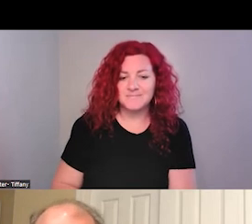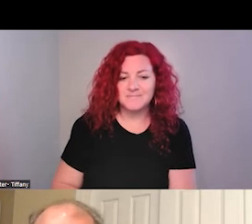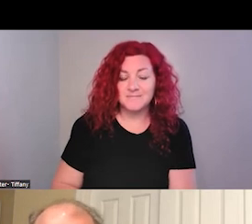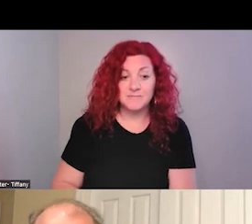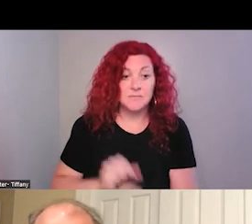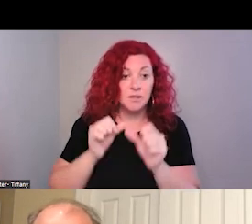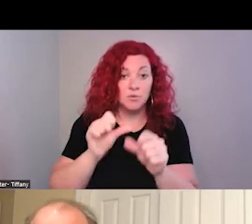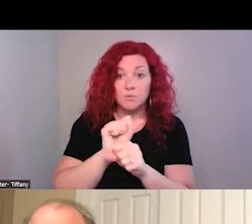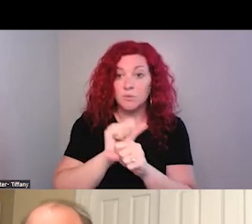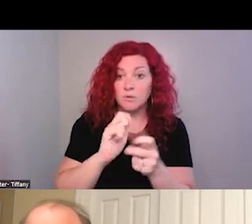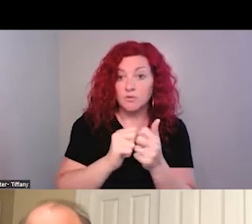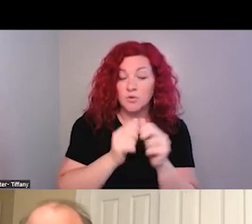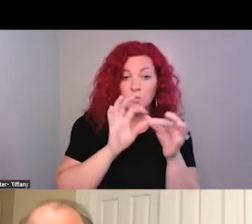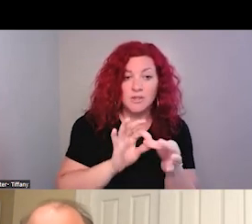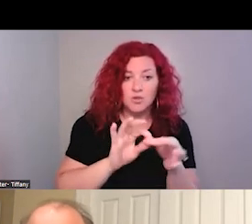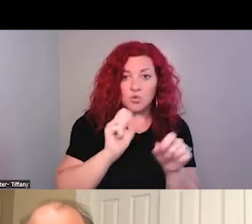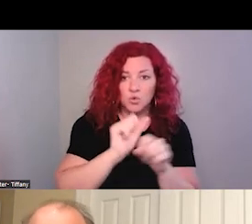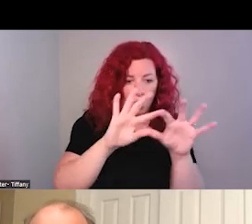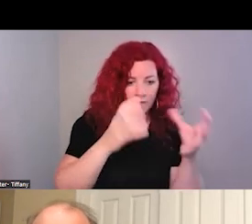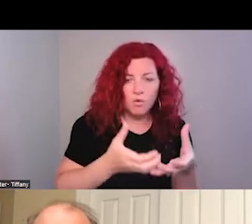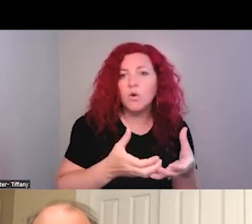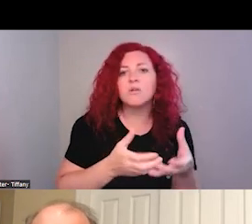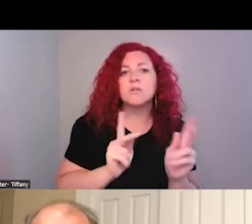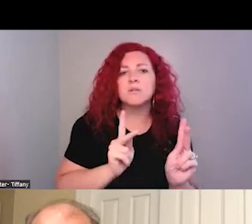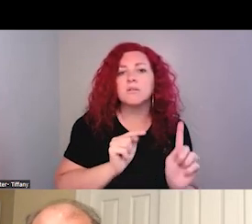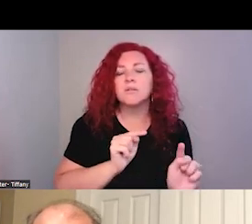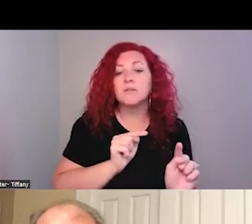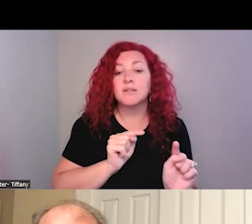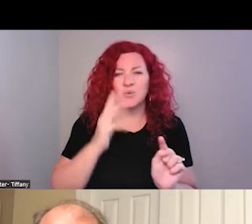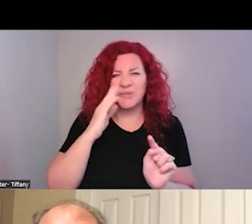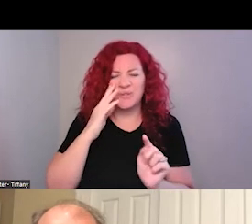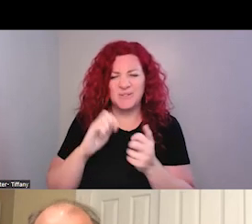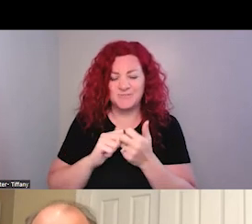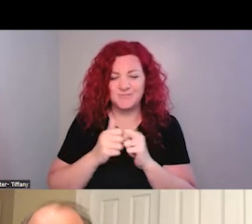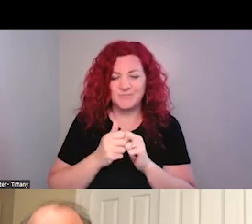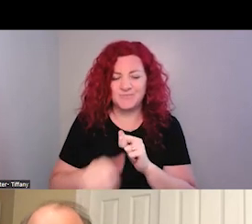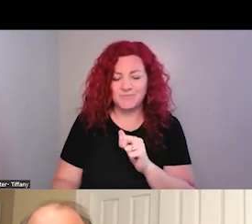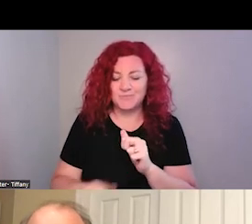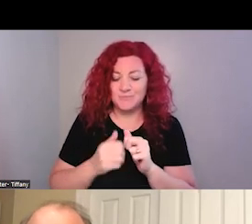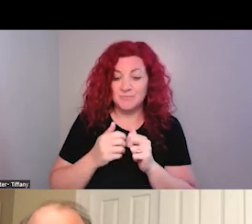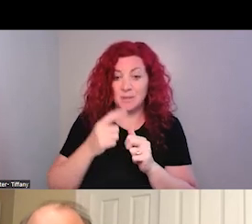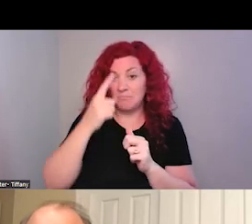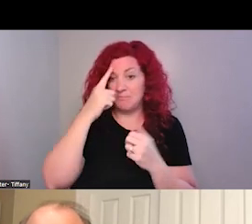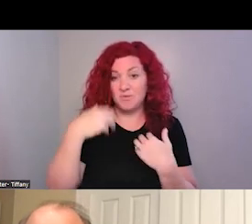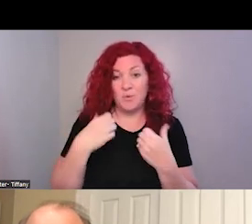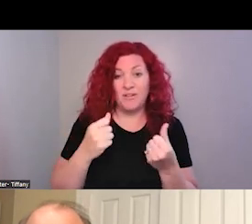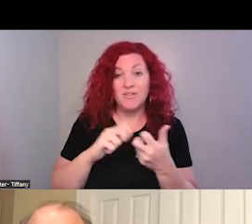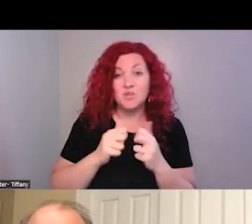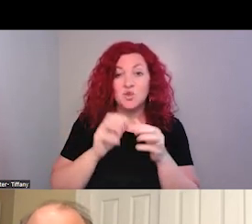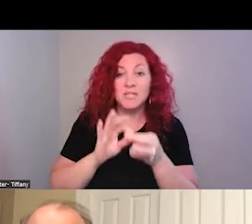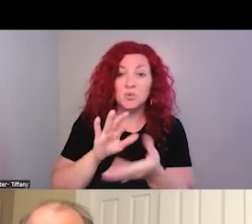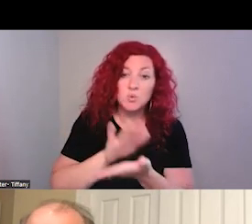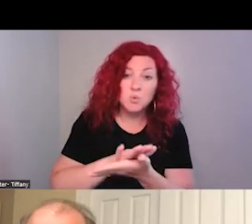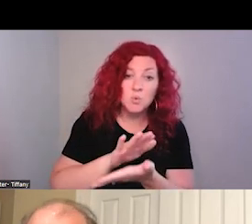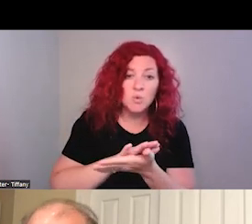issues of workforce. And of course, as you all know, the issue of mental health issues in schools and how